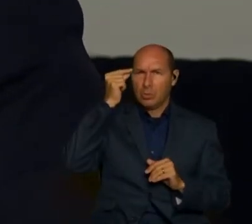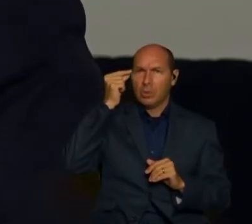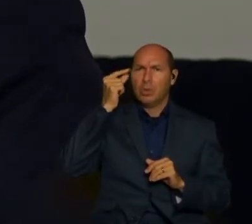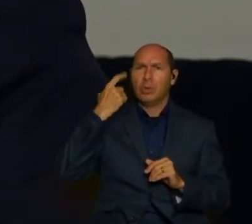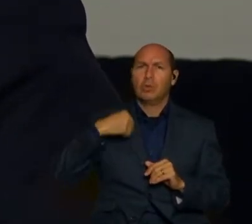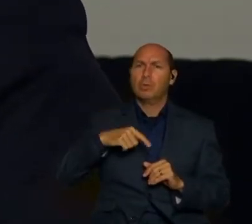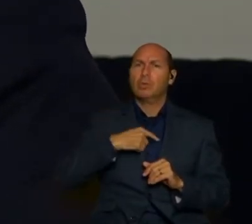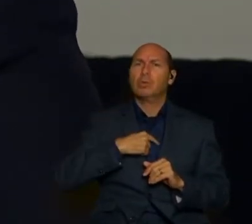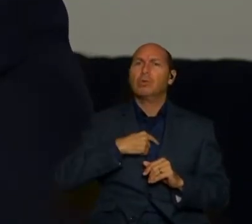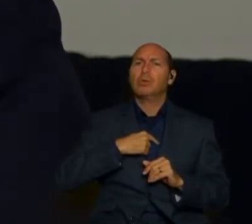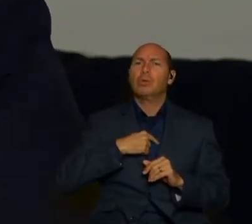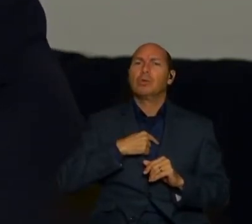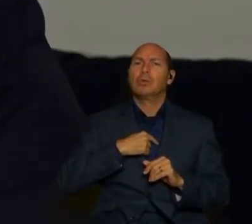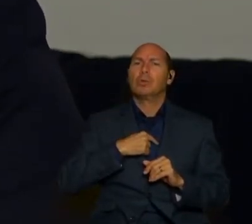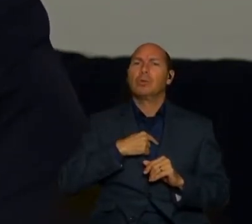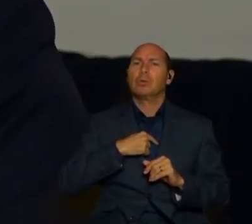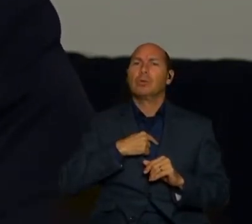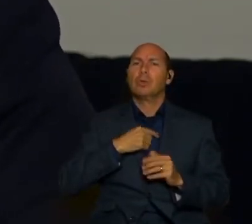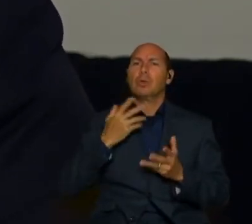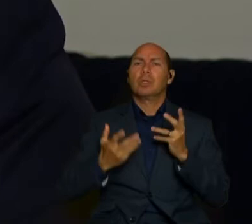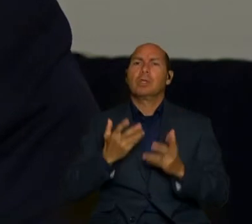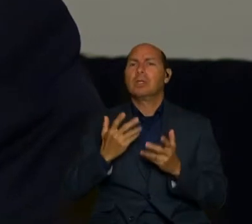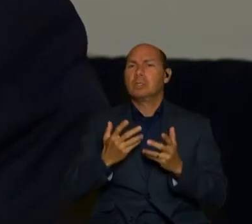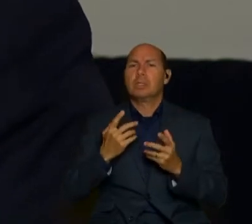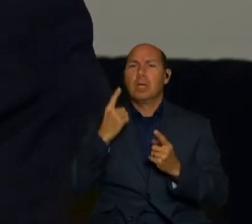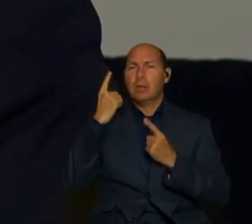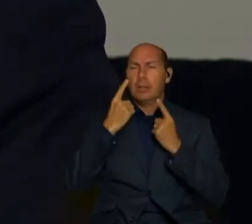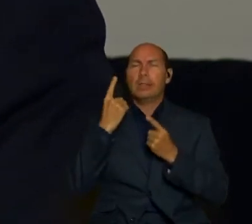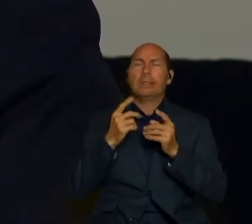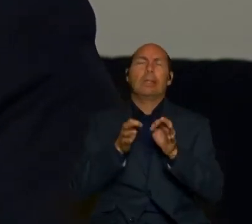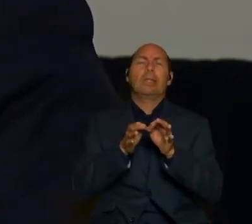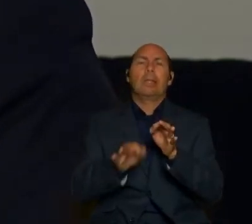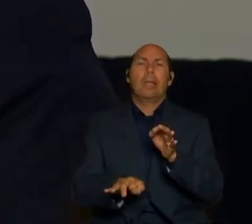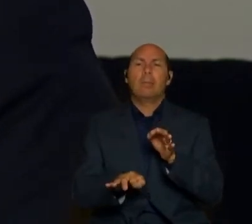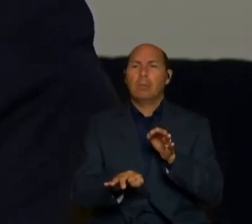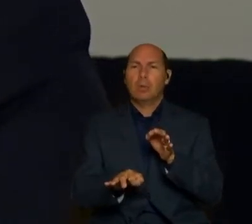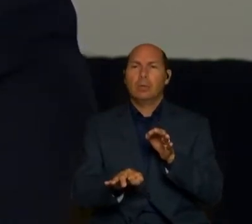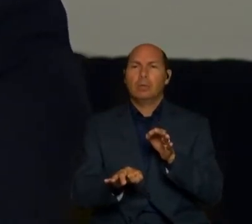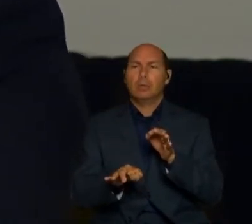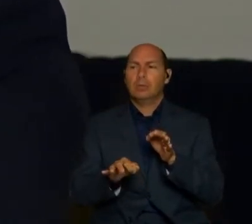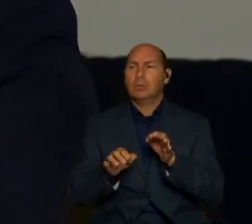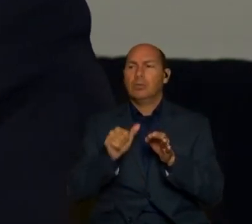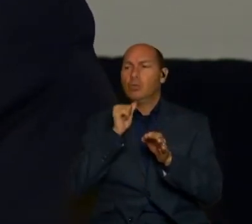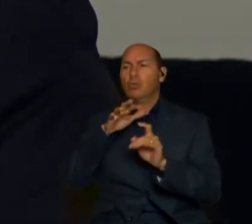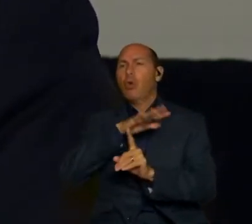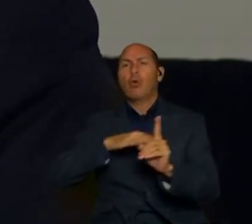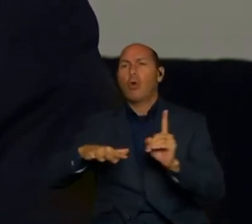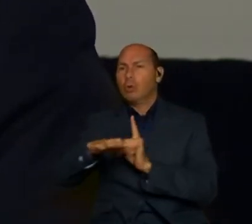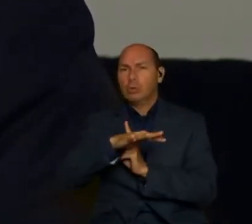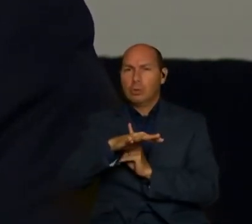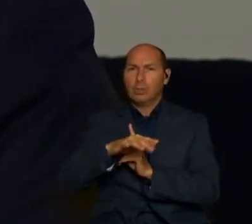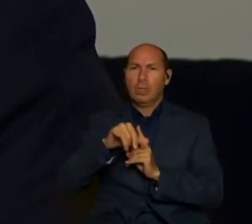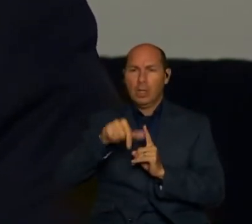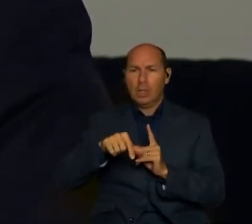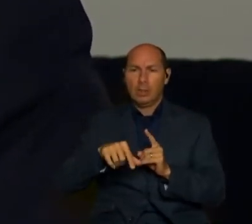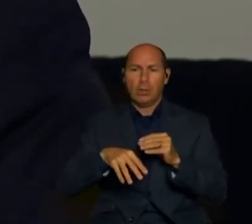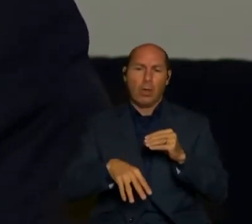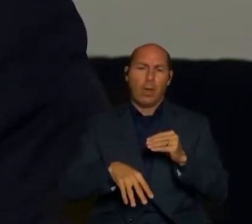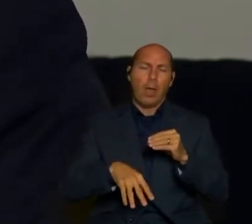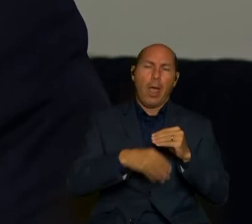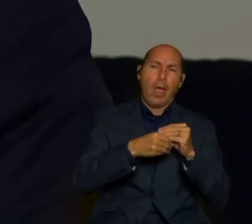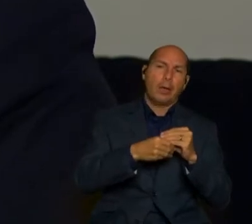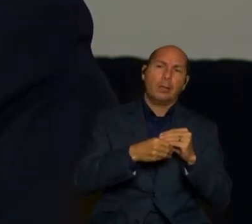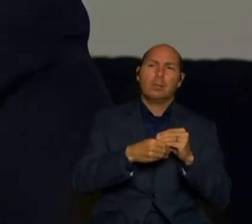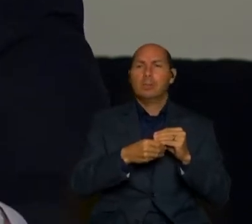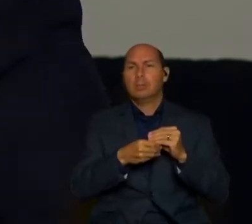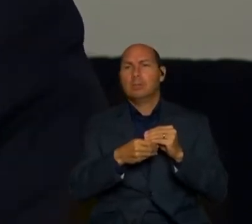trap of the simplistic number games without context. This is really not about adding or subtracting employees into